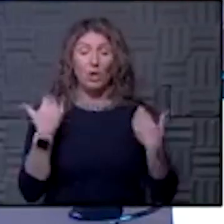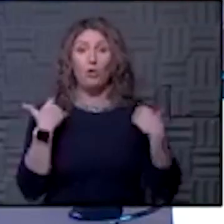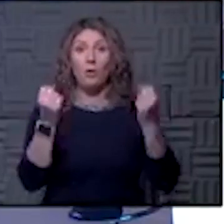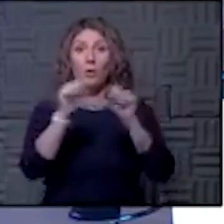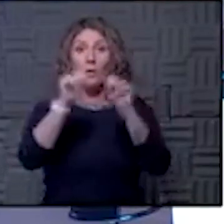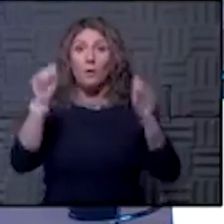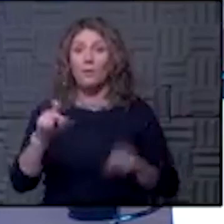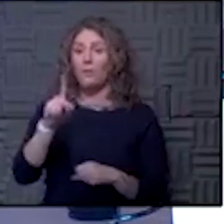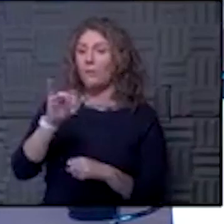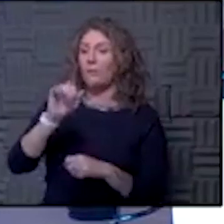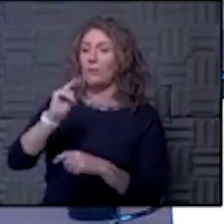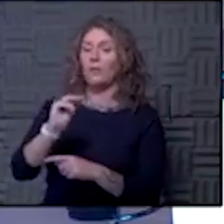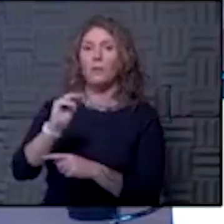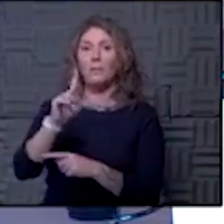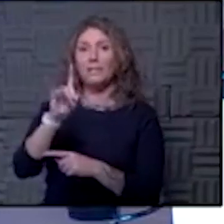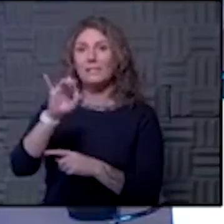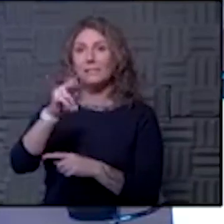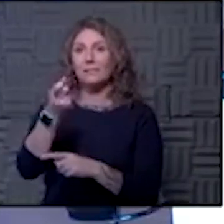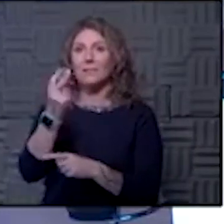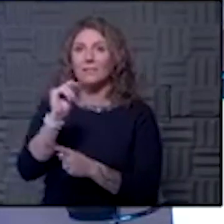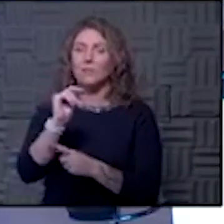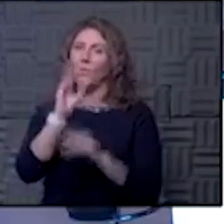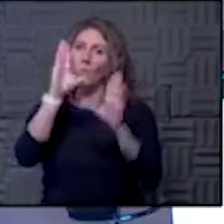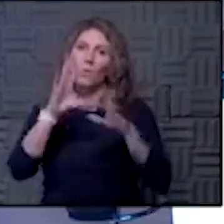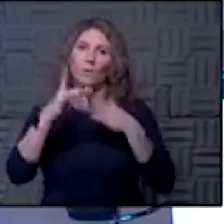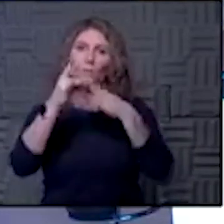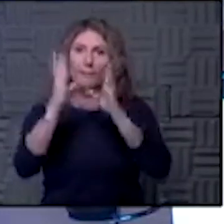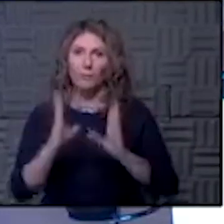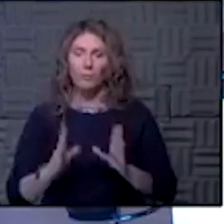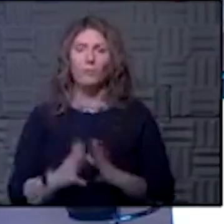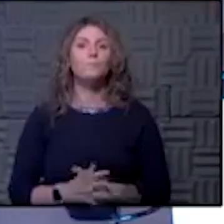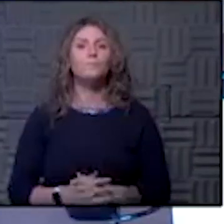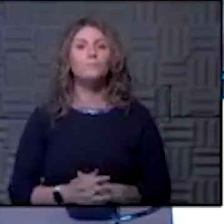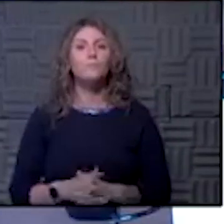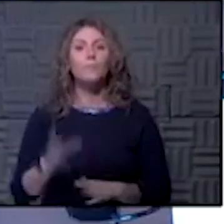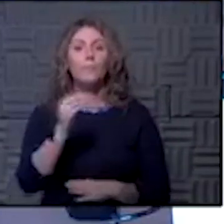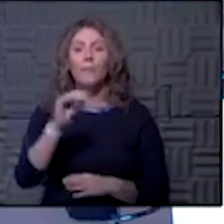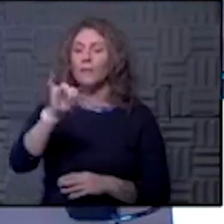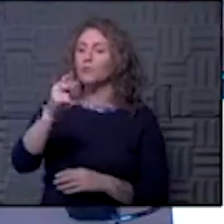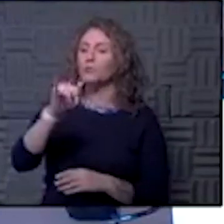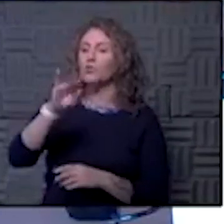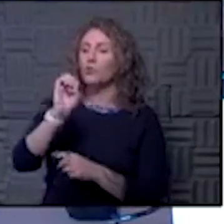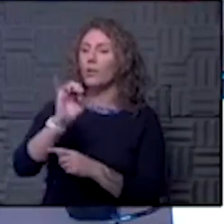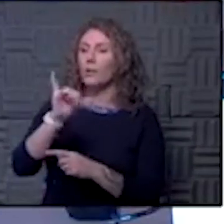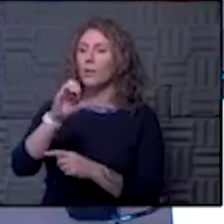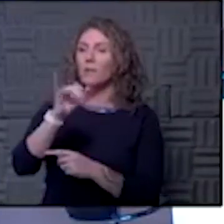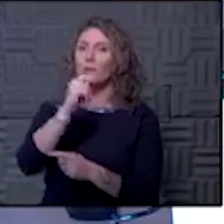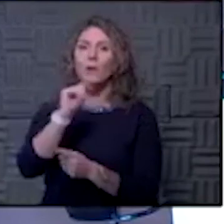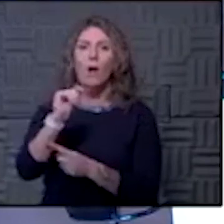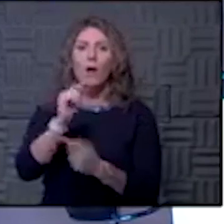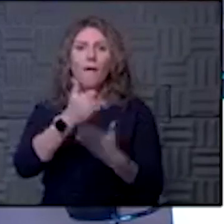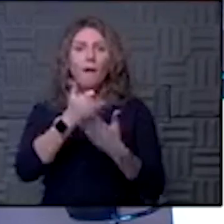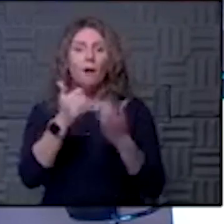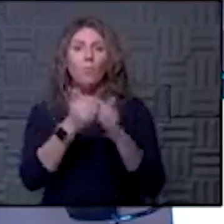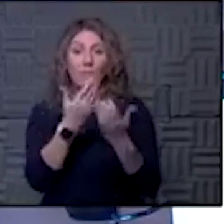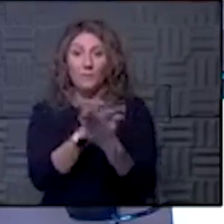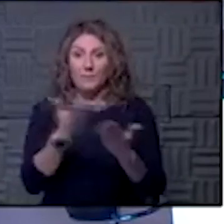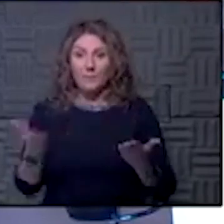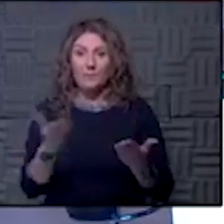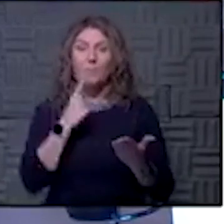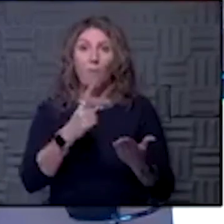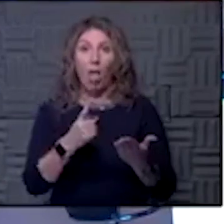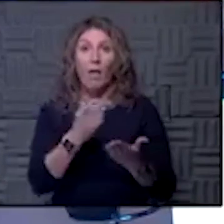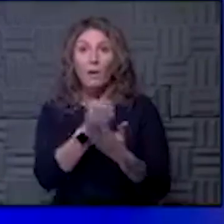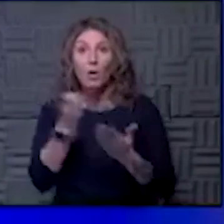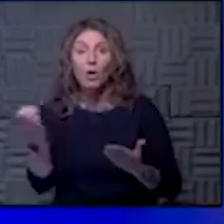Kim Dixon, one of our good leaders, and Janie Ott help with the supply chain. We know that there is that